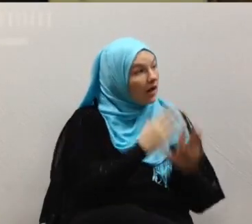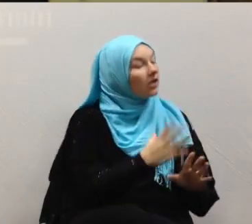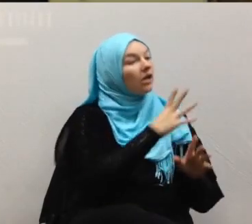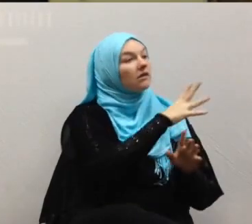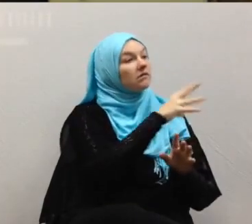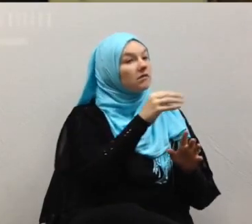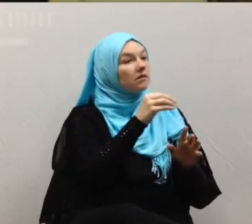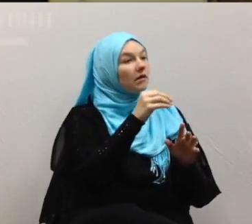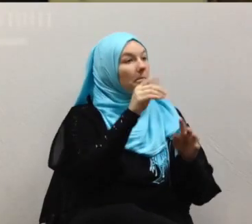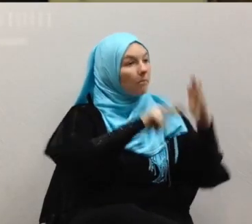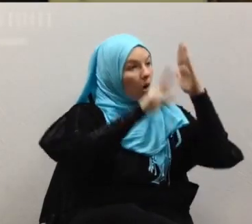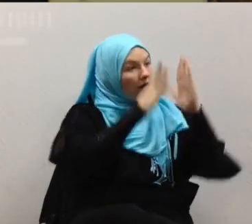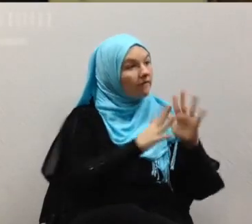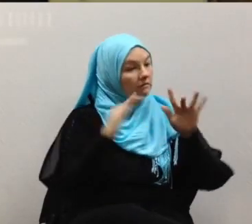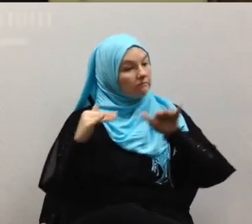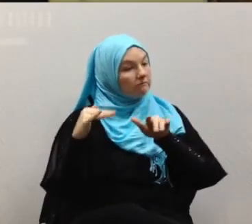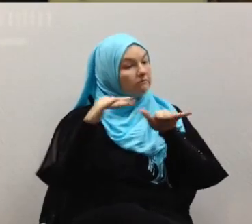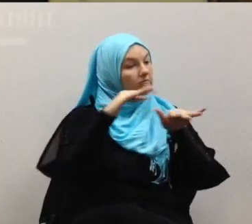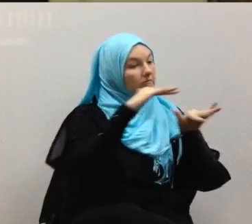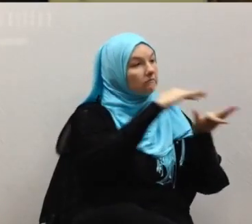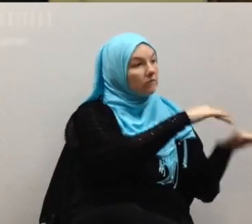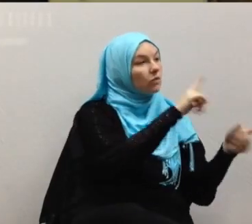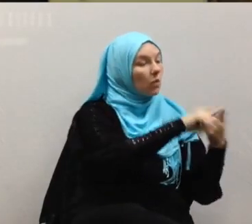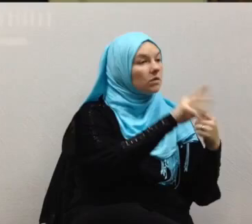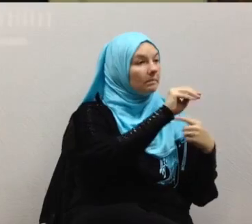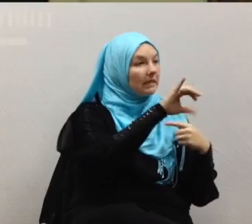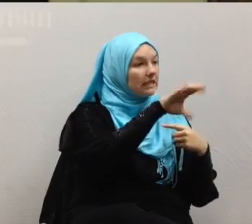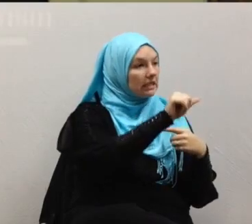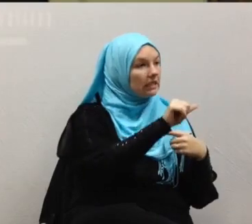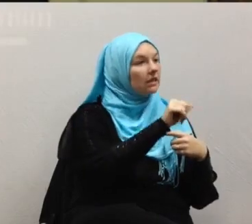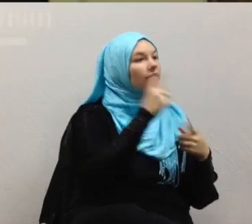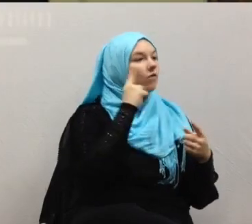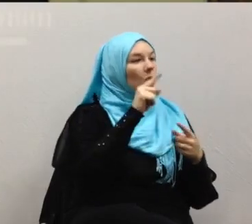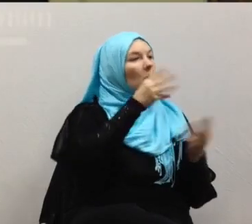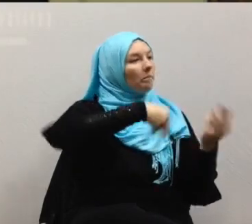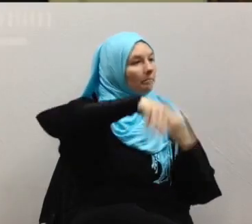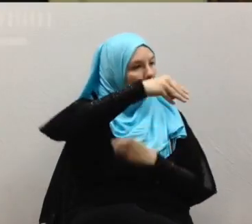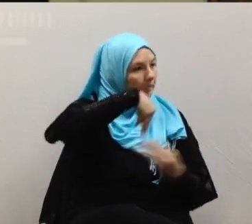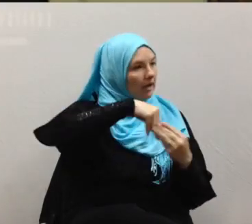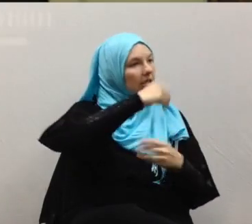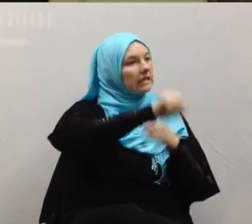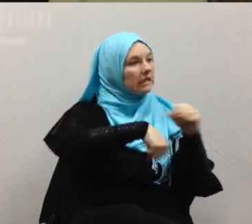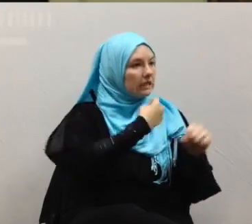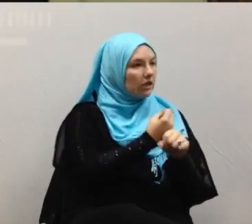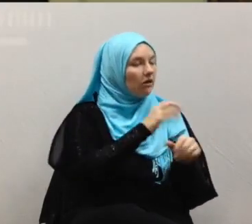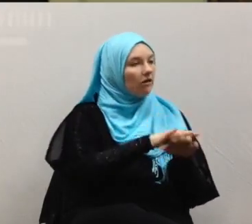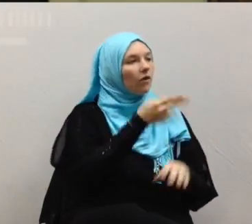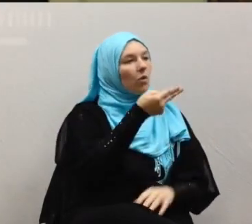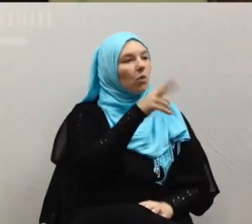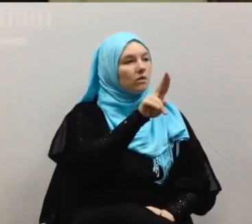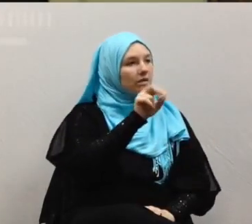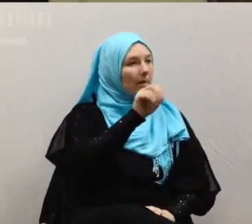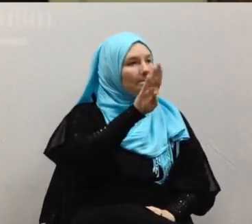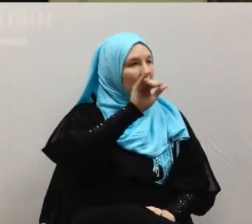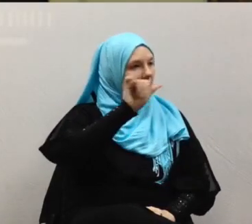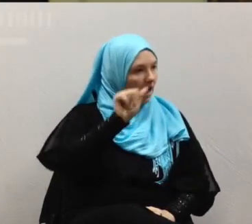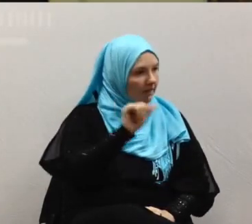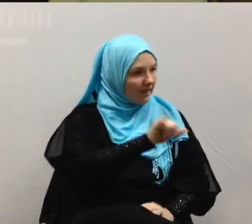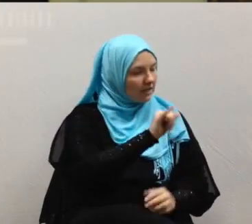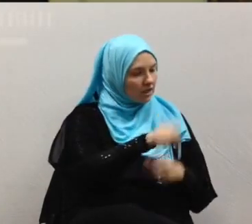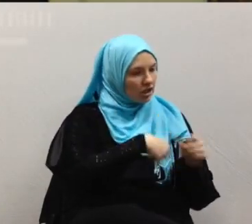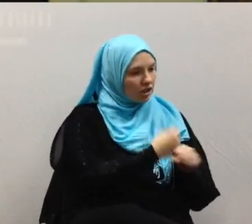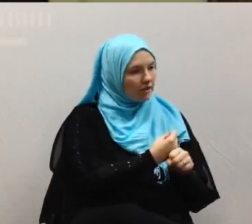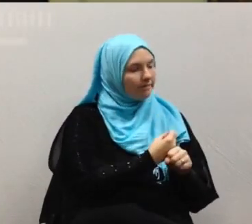Mecca, for Umrah in the year of Hudaybiyah, the disbelievers, the mushriks, and the